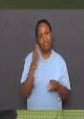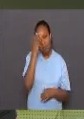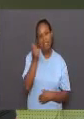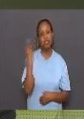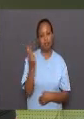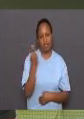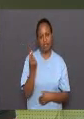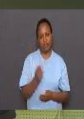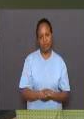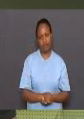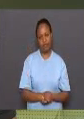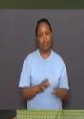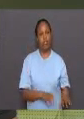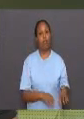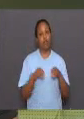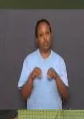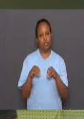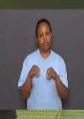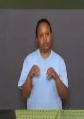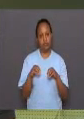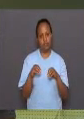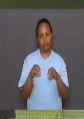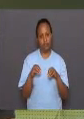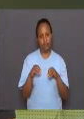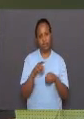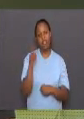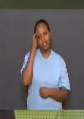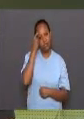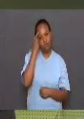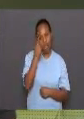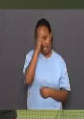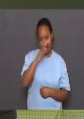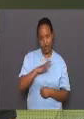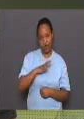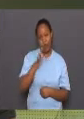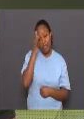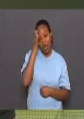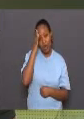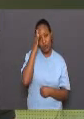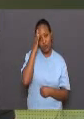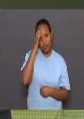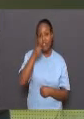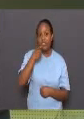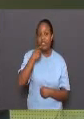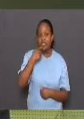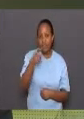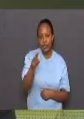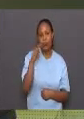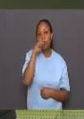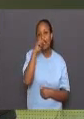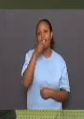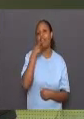importance. Students, suppose someone you know has told you a